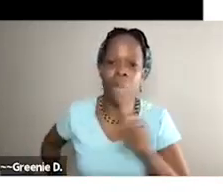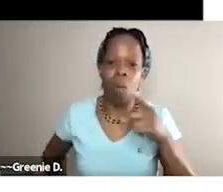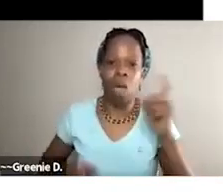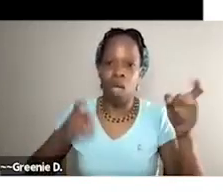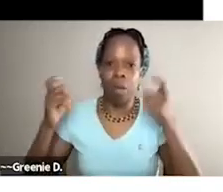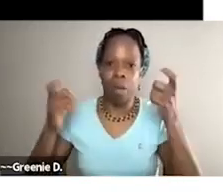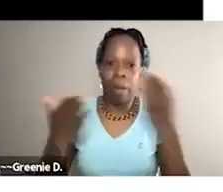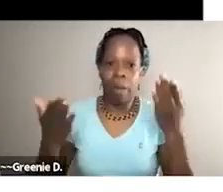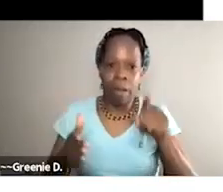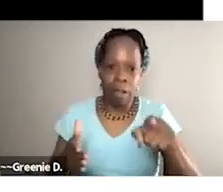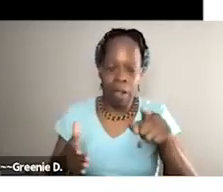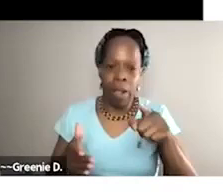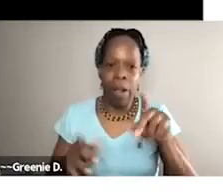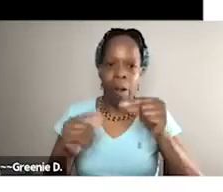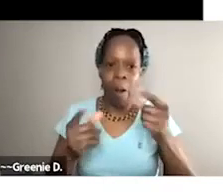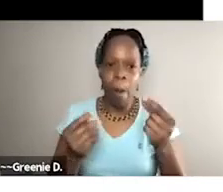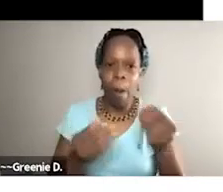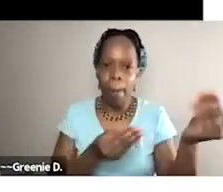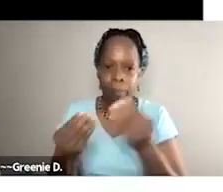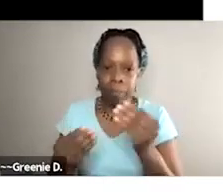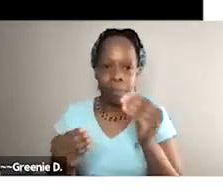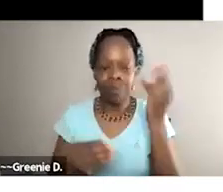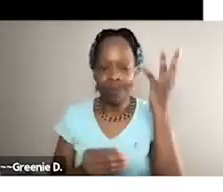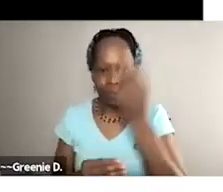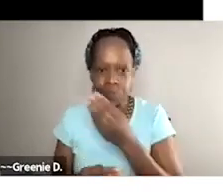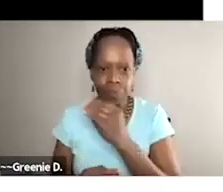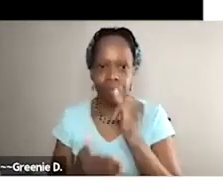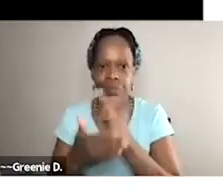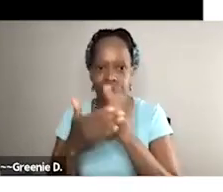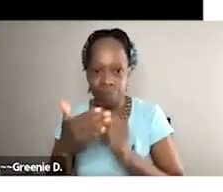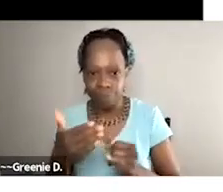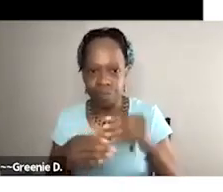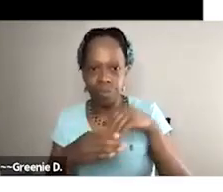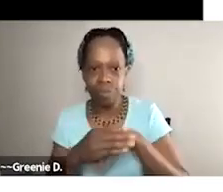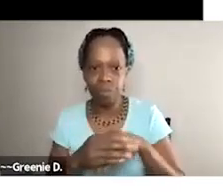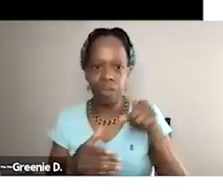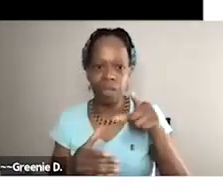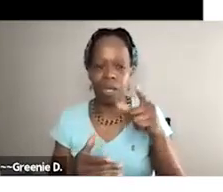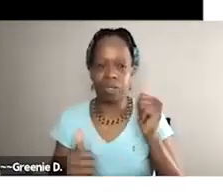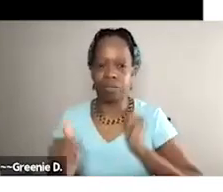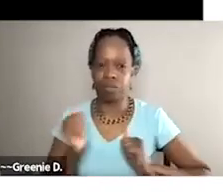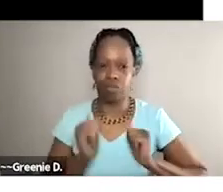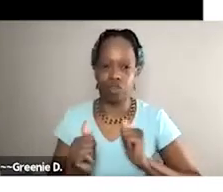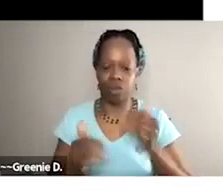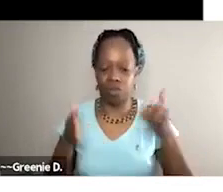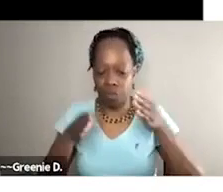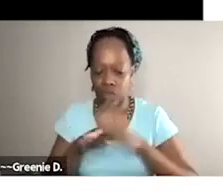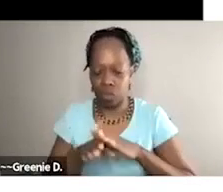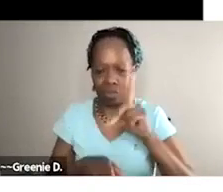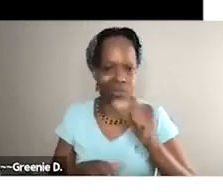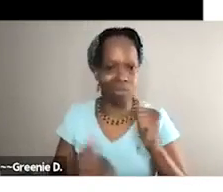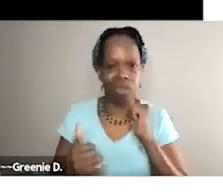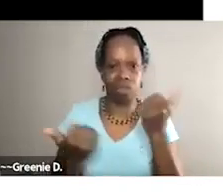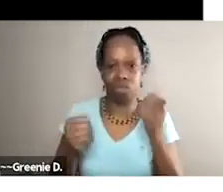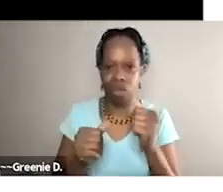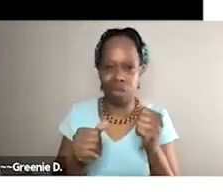things that they do is bring the beauty and design into their performances around disability. They don't try to exclude it or